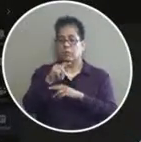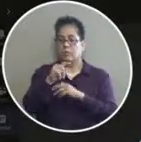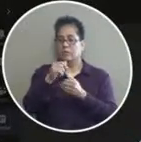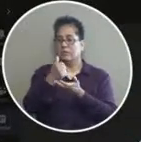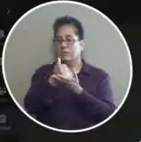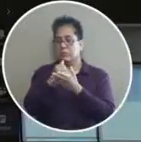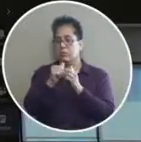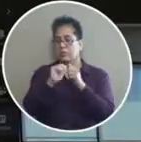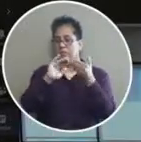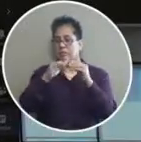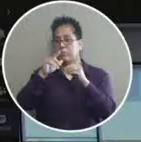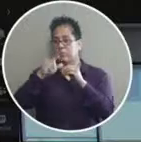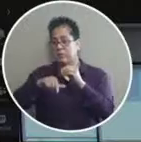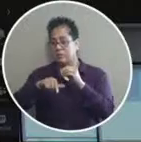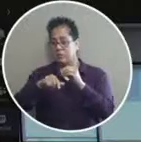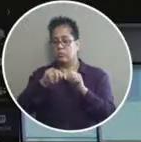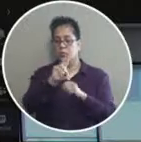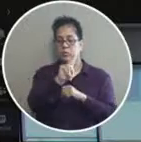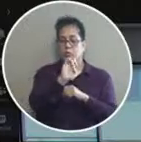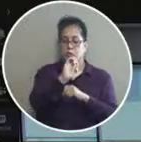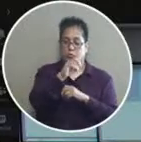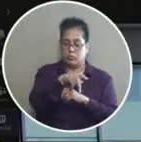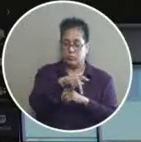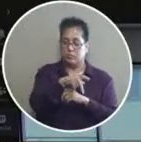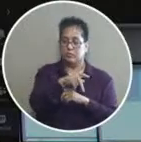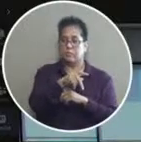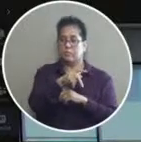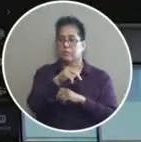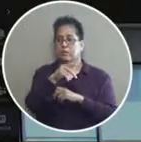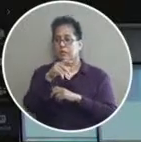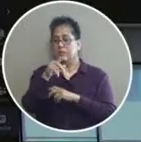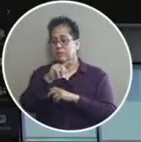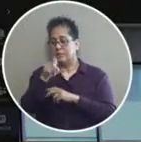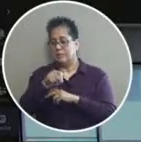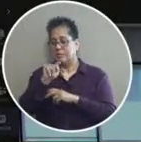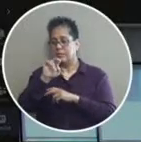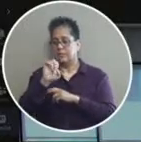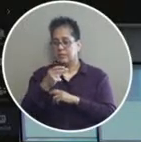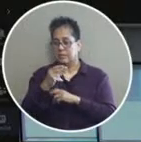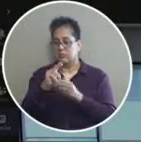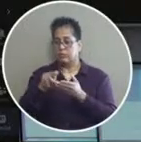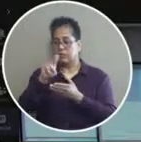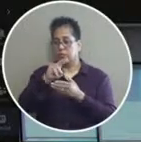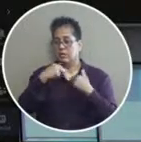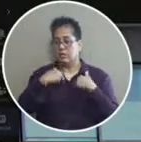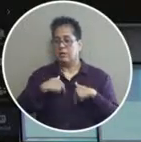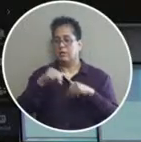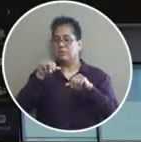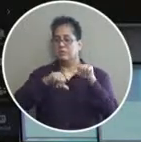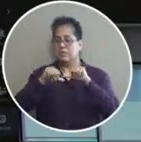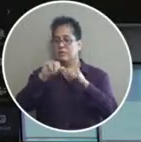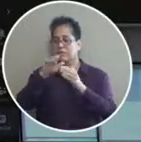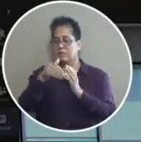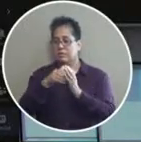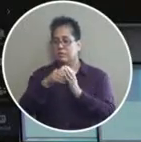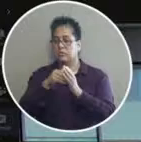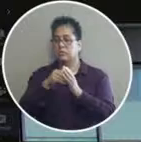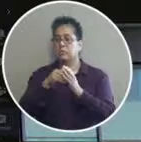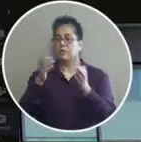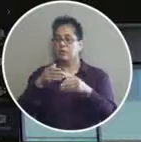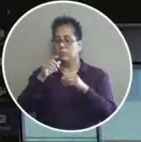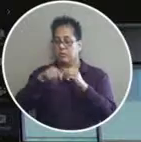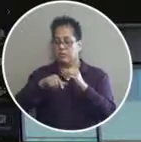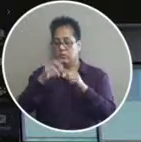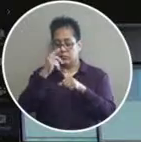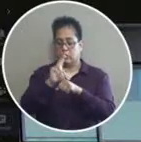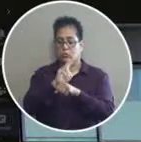assistance between the City of El Paso, the University of Texas at El Paso, and Texas Tech University Health Science Centers at El Paso for the use